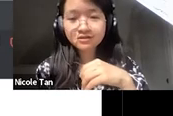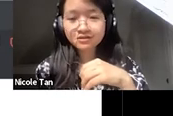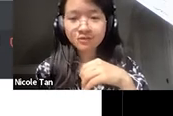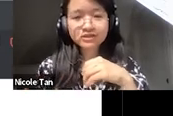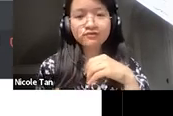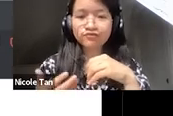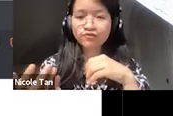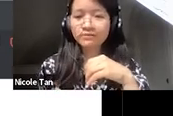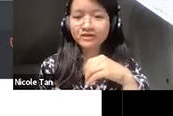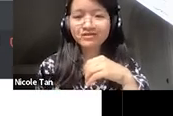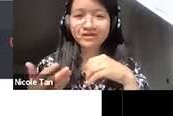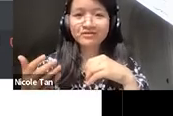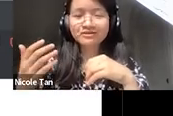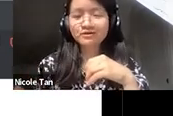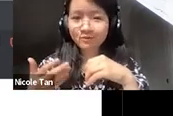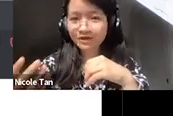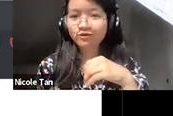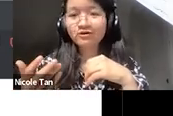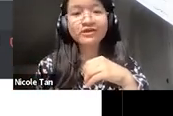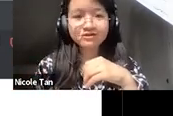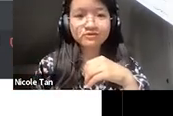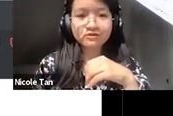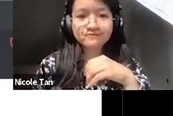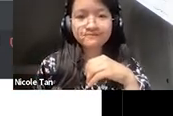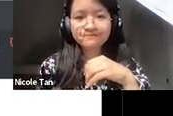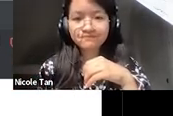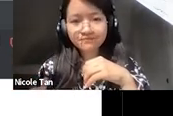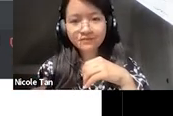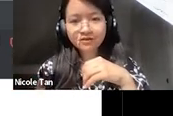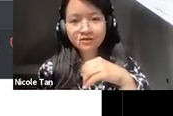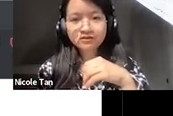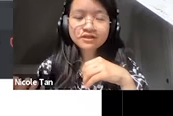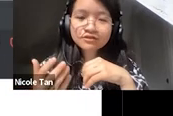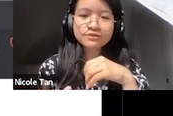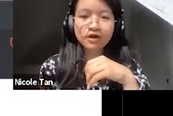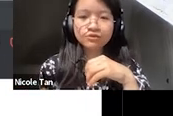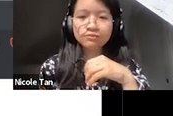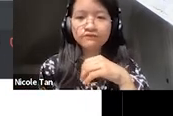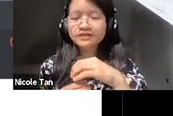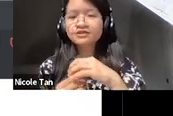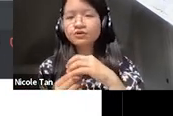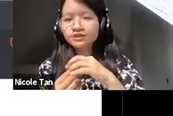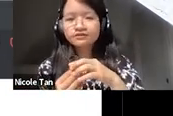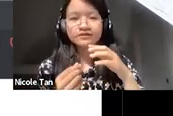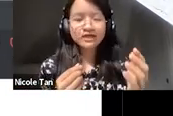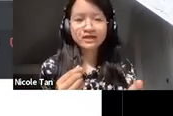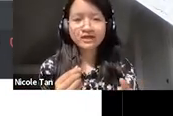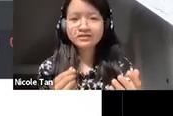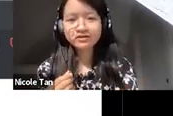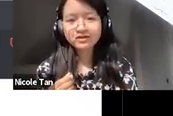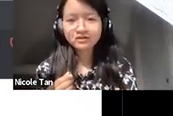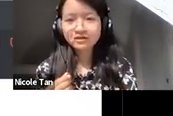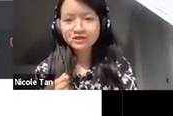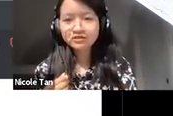where it doesn't, the parsing of the review comment can then supplement or augment this result. The scene description module provides descriptions of the setting